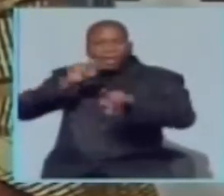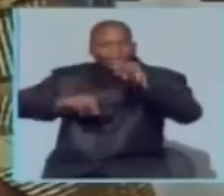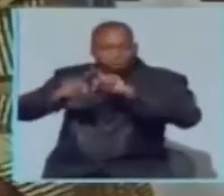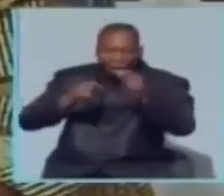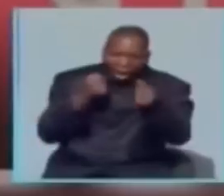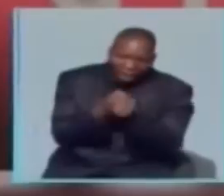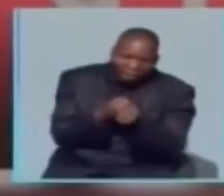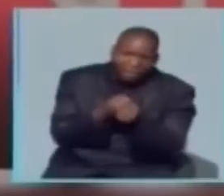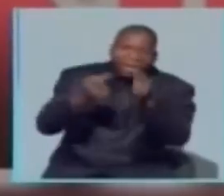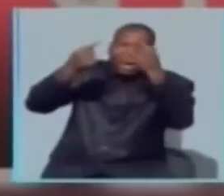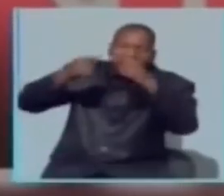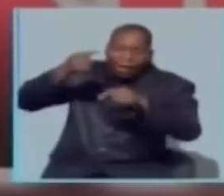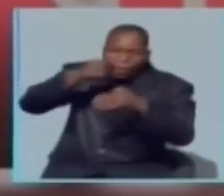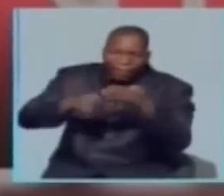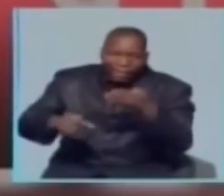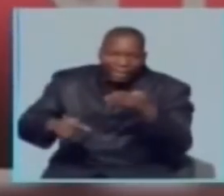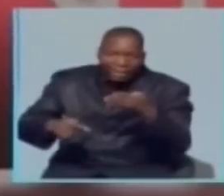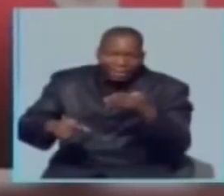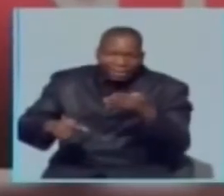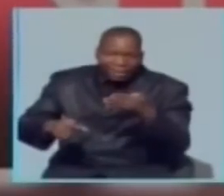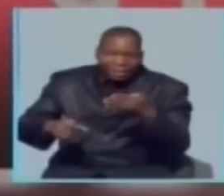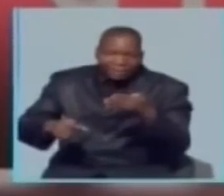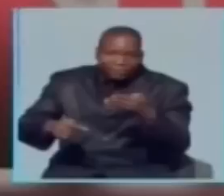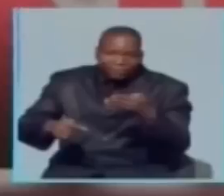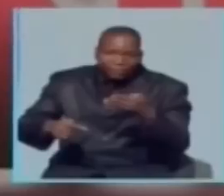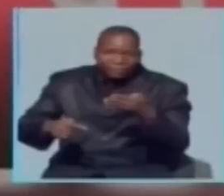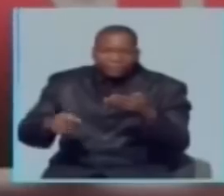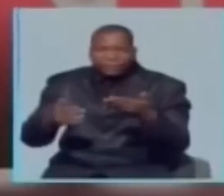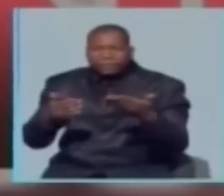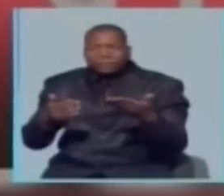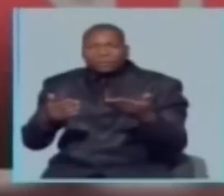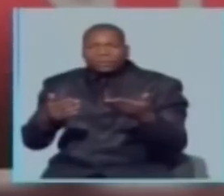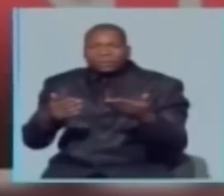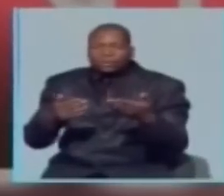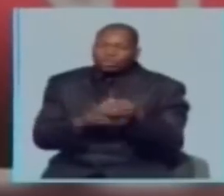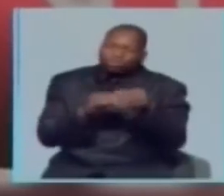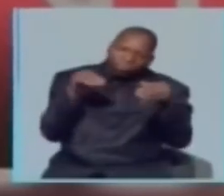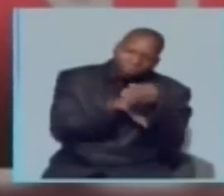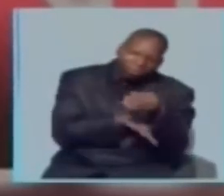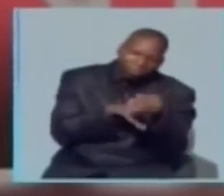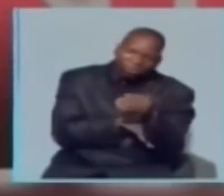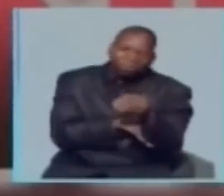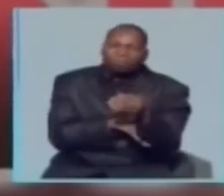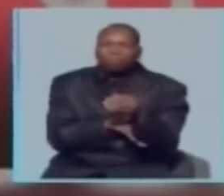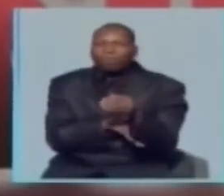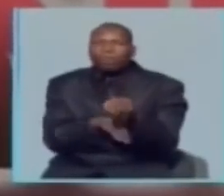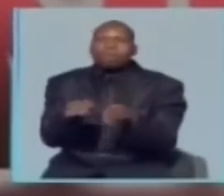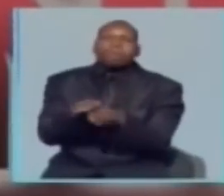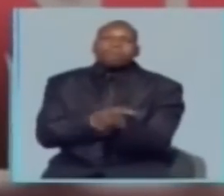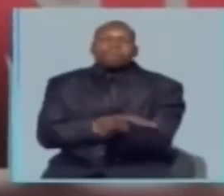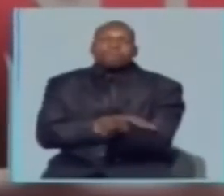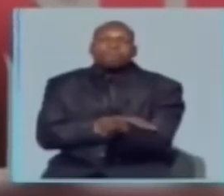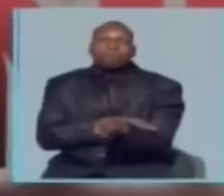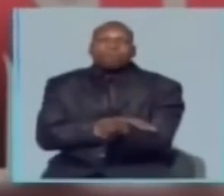government, what has happened is that this has made the pace of investment be slow. But